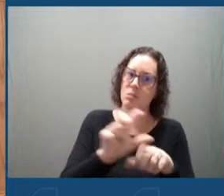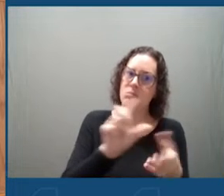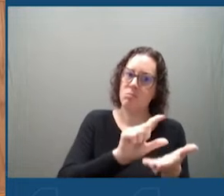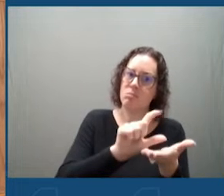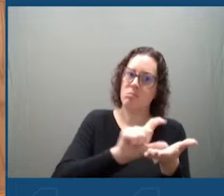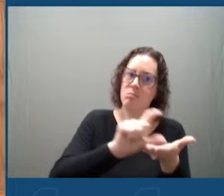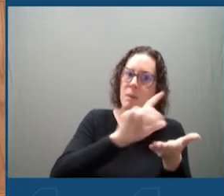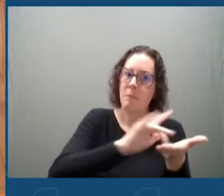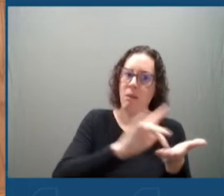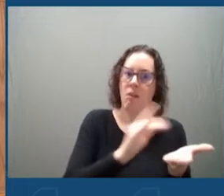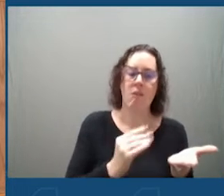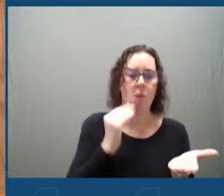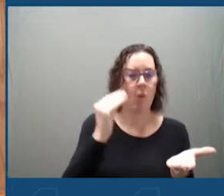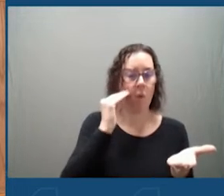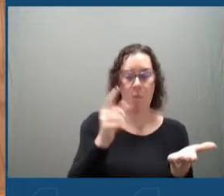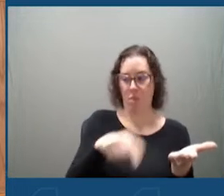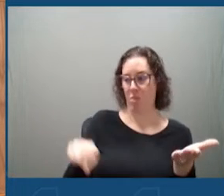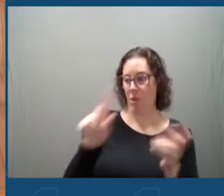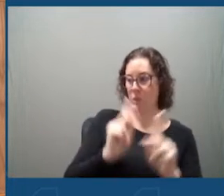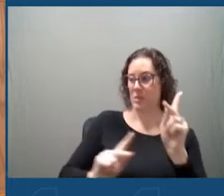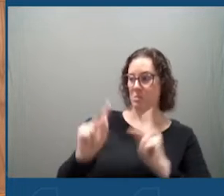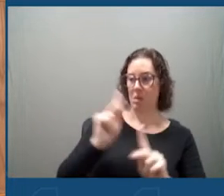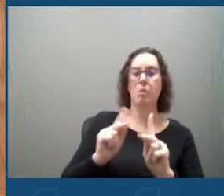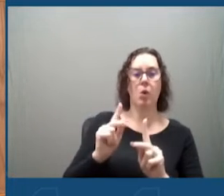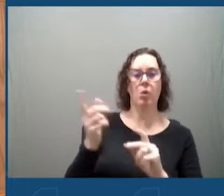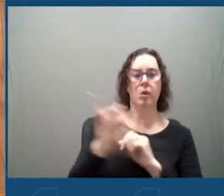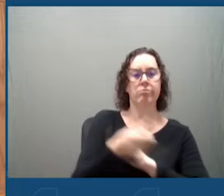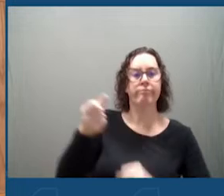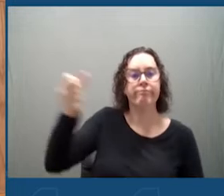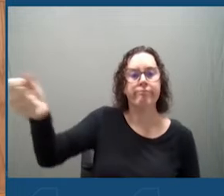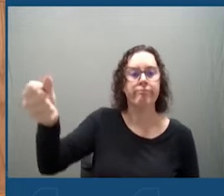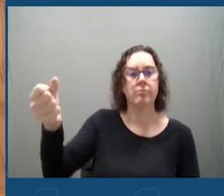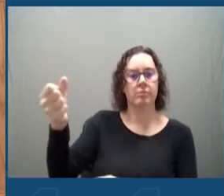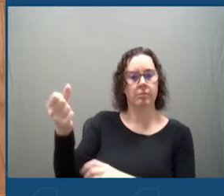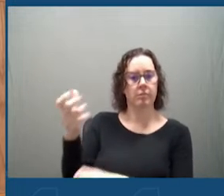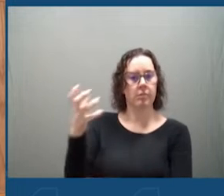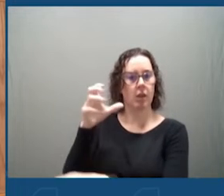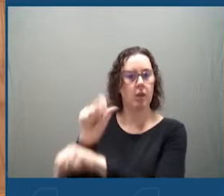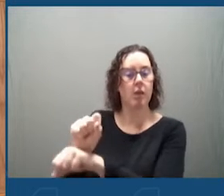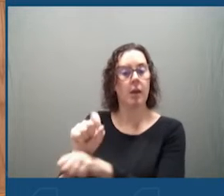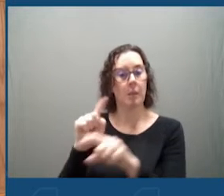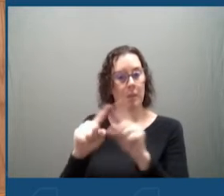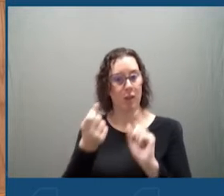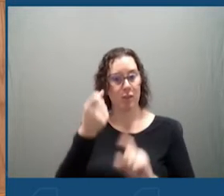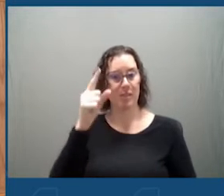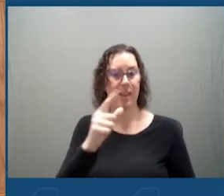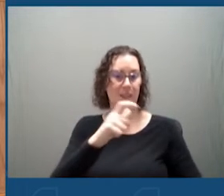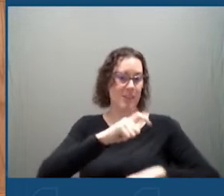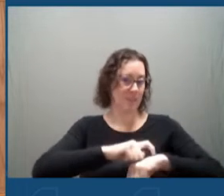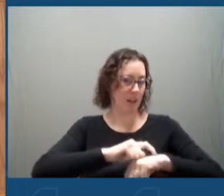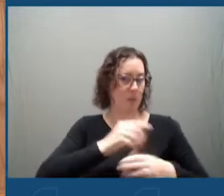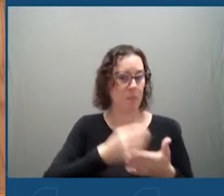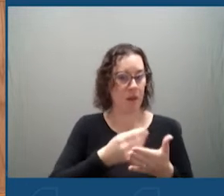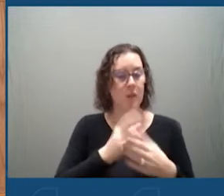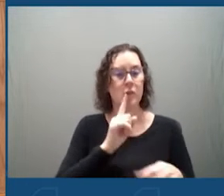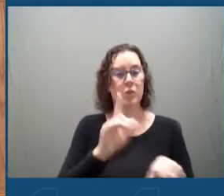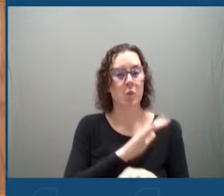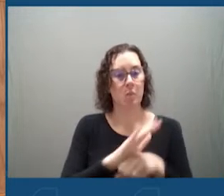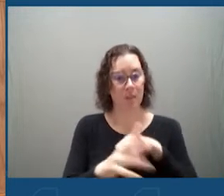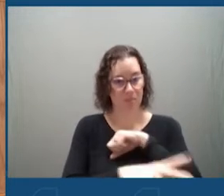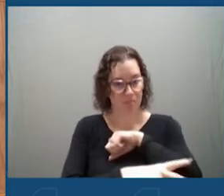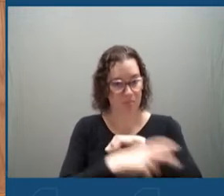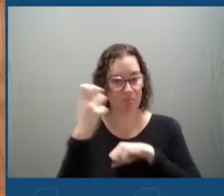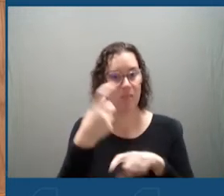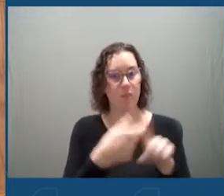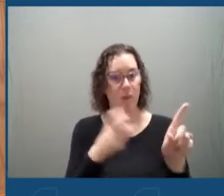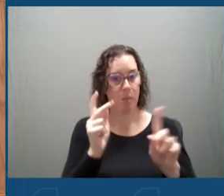of criminals and all their hard work, time and money was cruelly taken from the real owners. And the thieves targeted 3 homes in